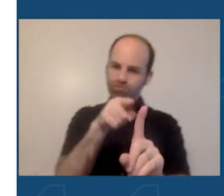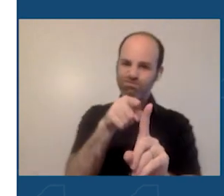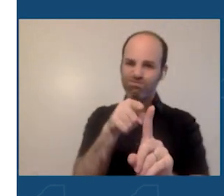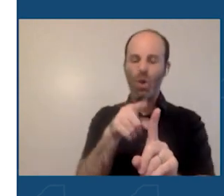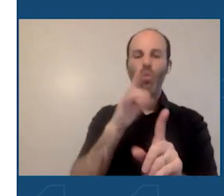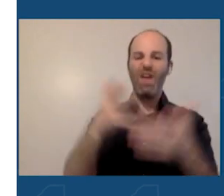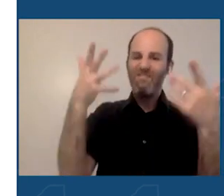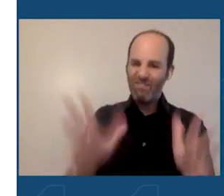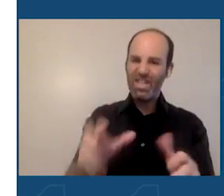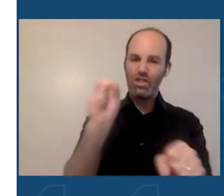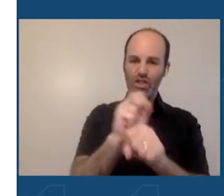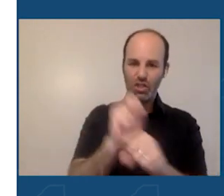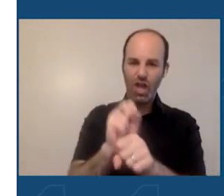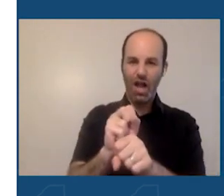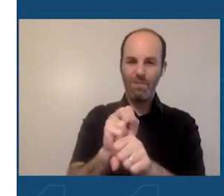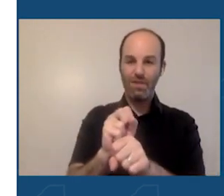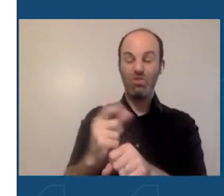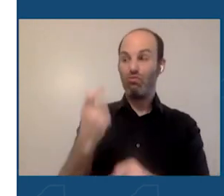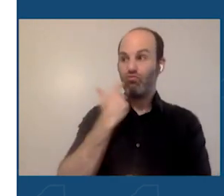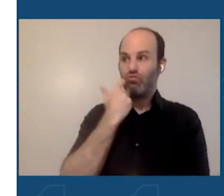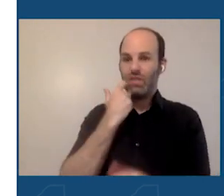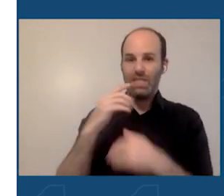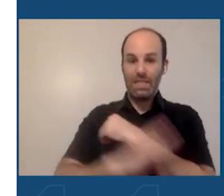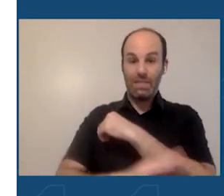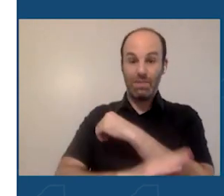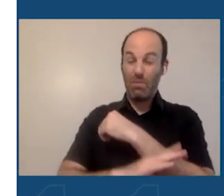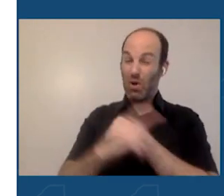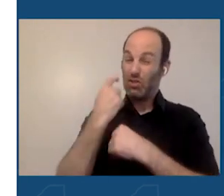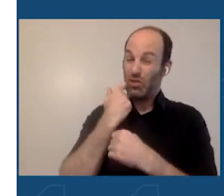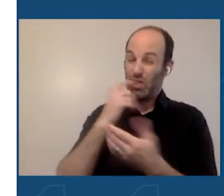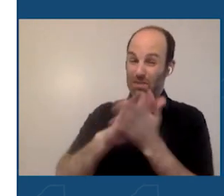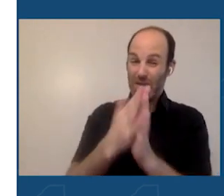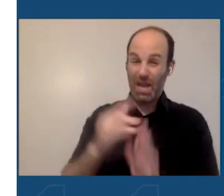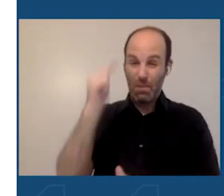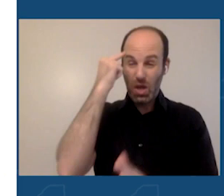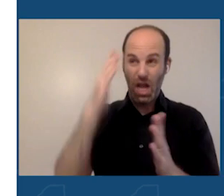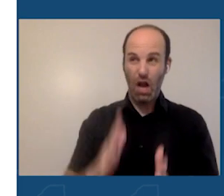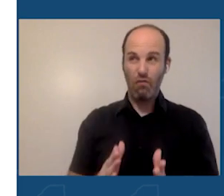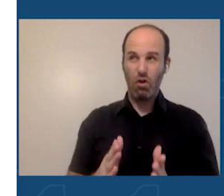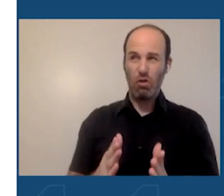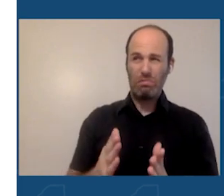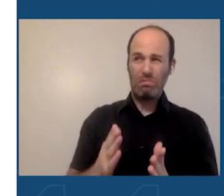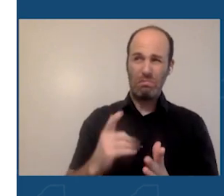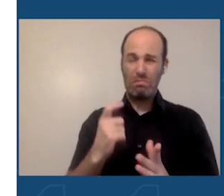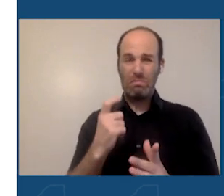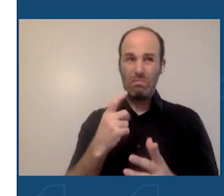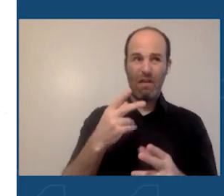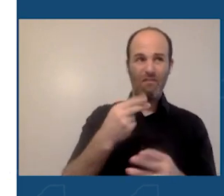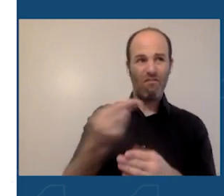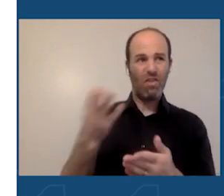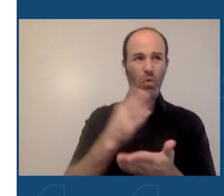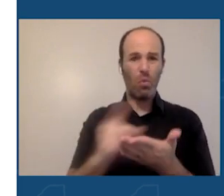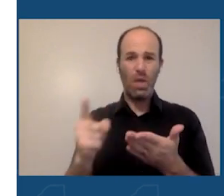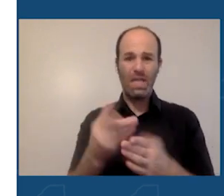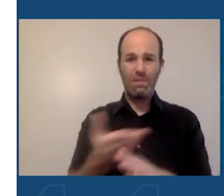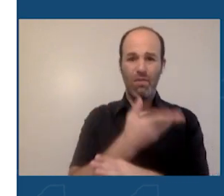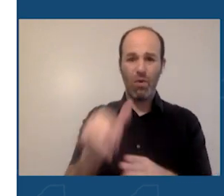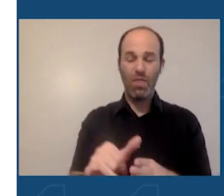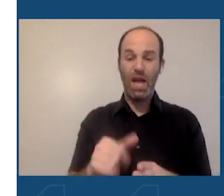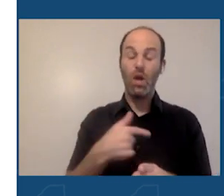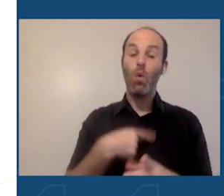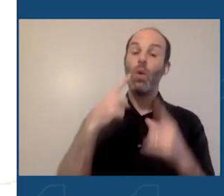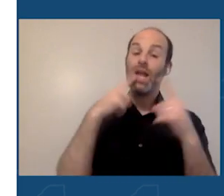And so last September, I was brand new, I think as governor, probably just a very short time, maybe a couple of weeks, we announced $2.4 million